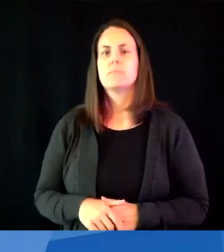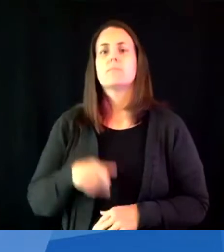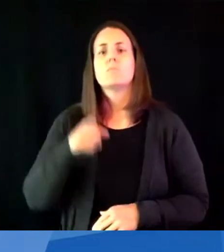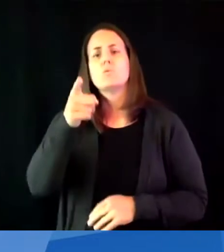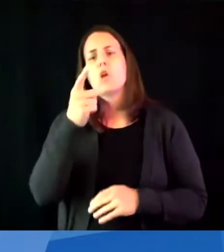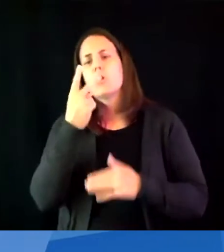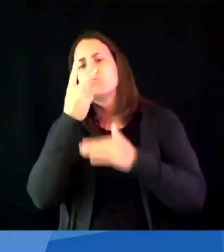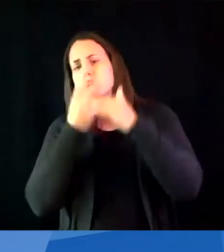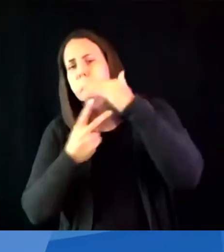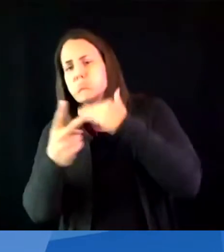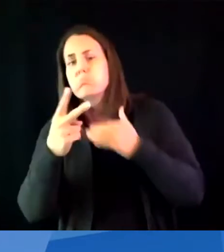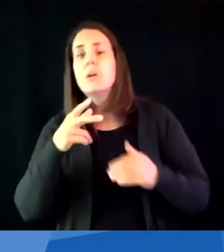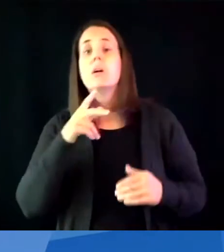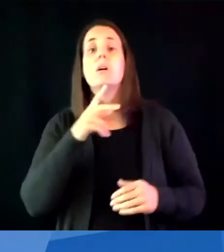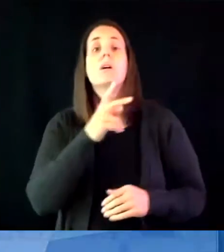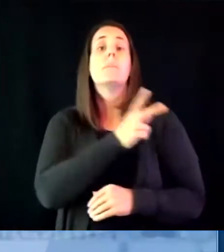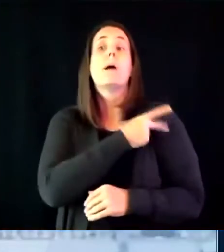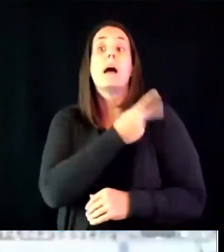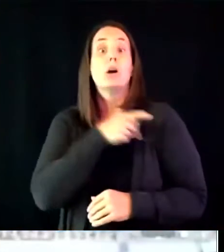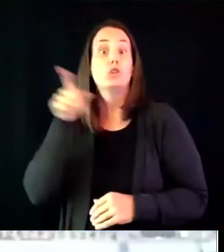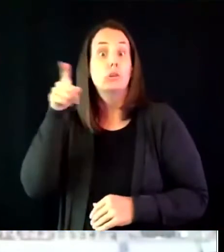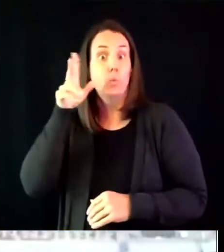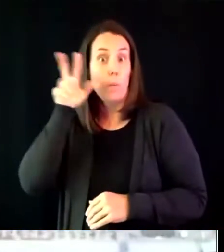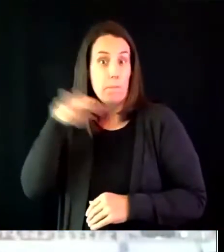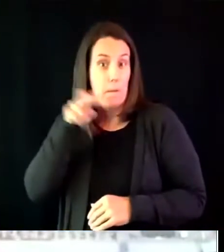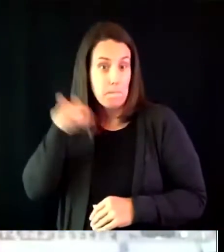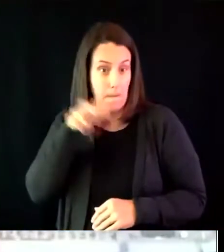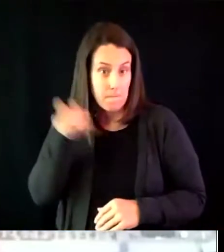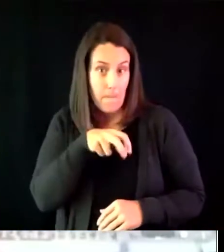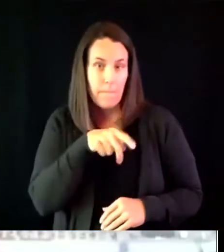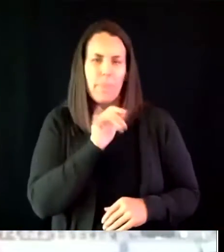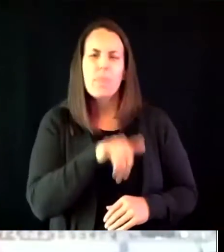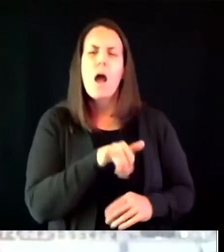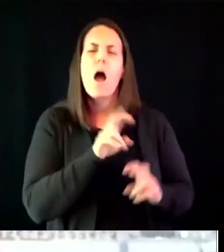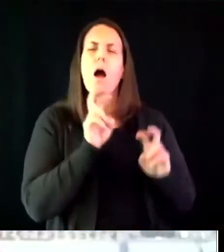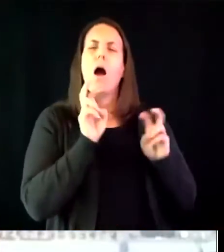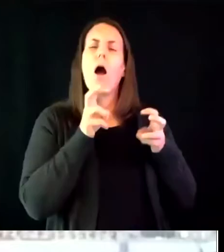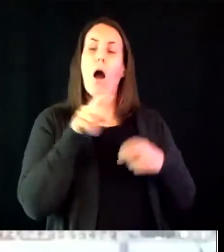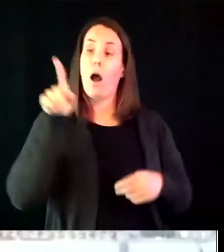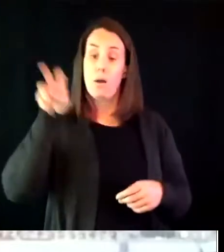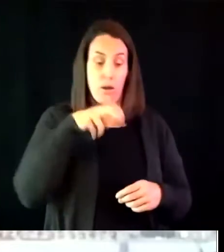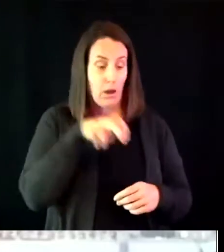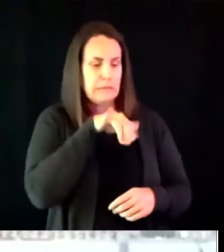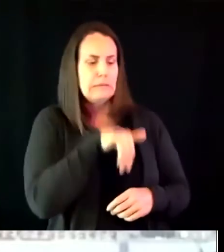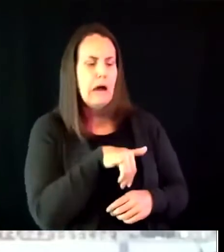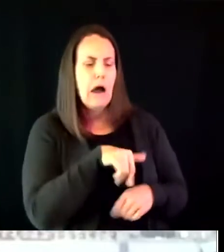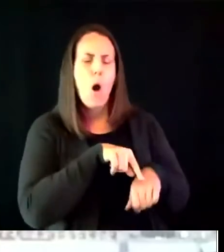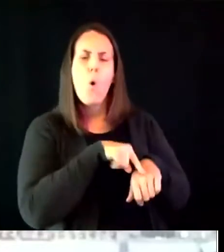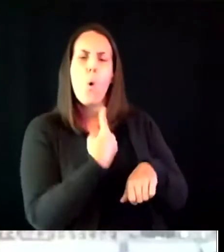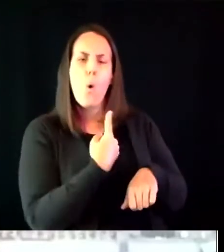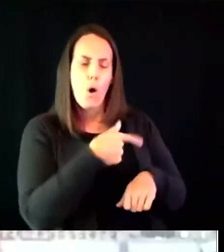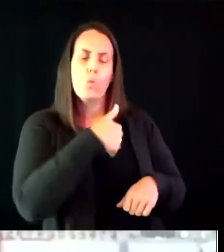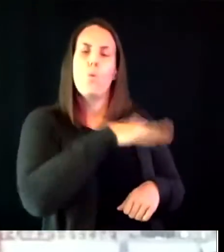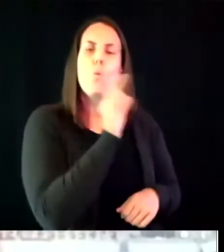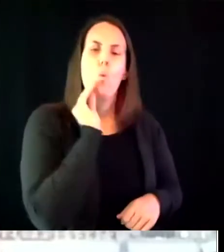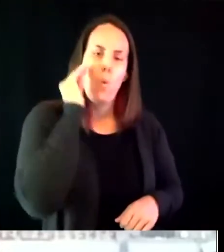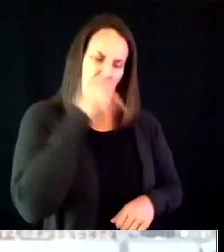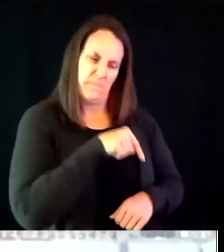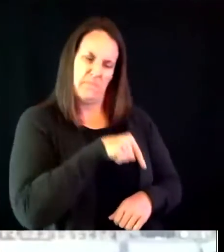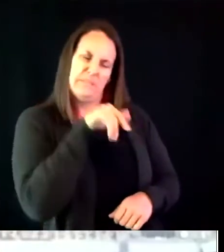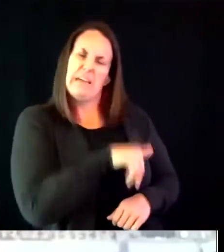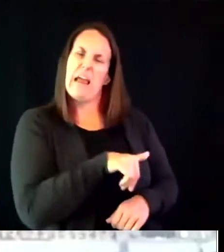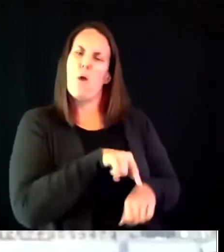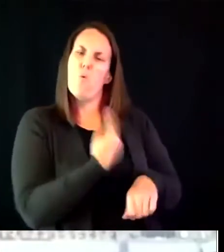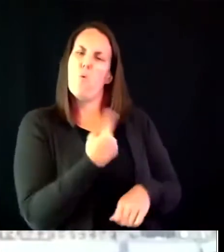Deb? What we anticipate the average length of stay for the patient to be is anywhere from 3 to 6 days. That